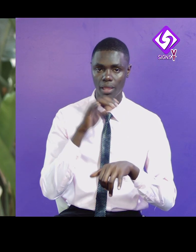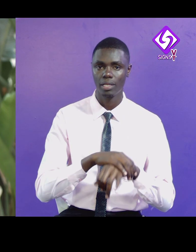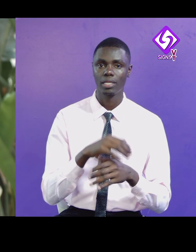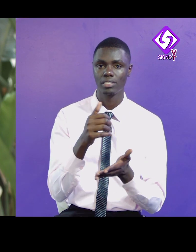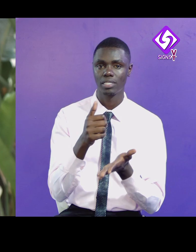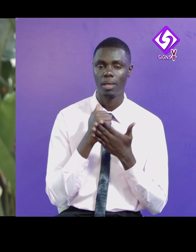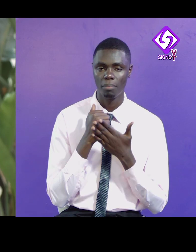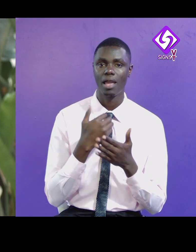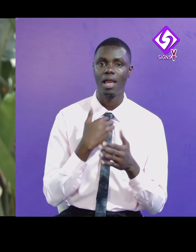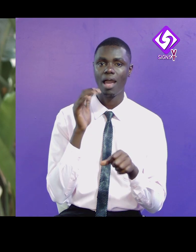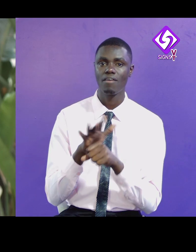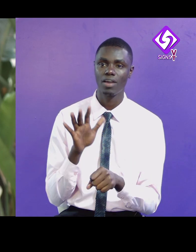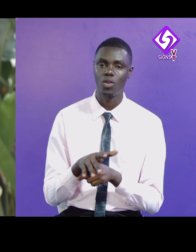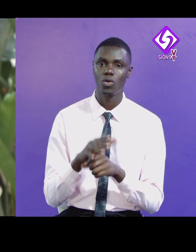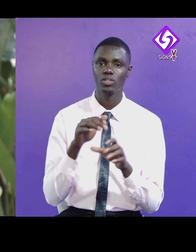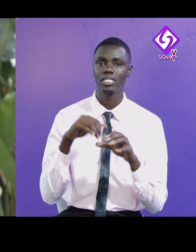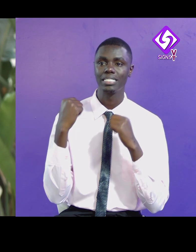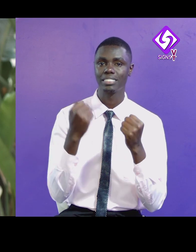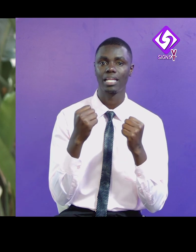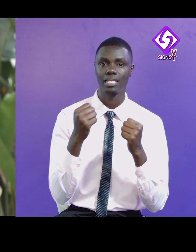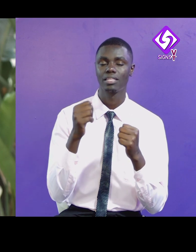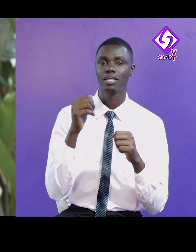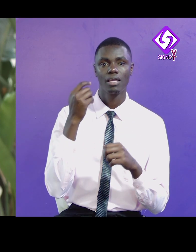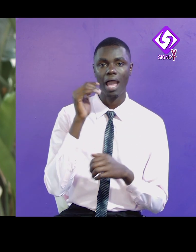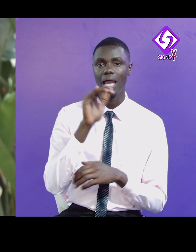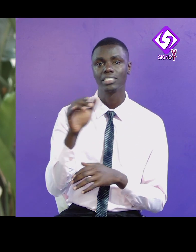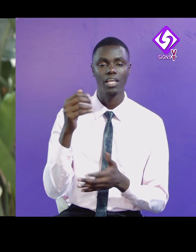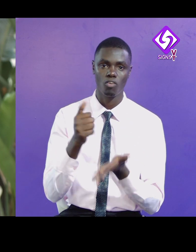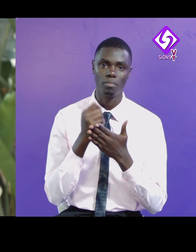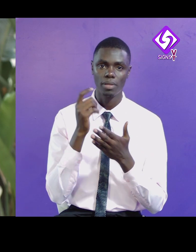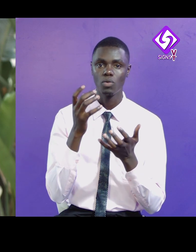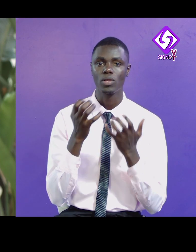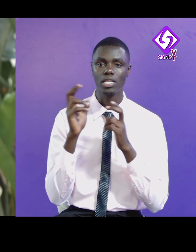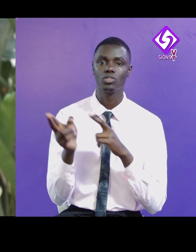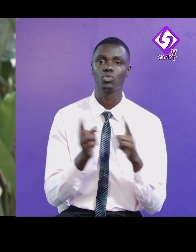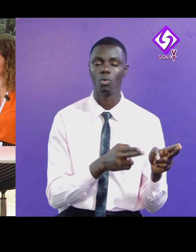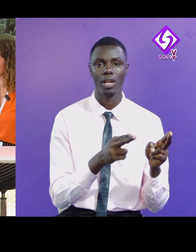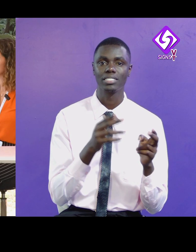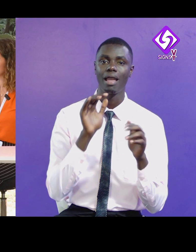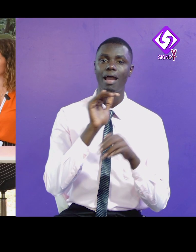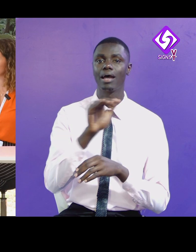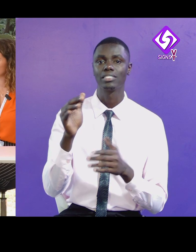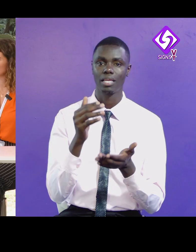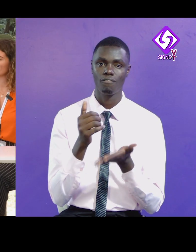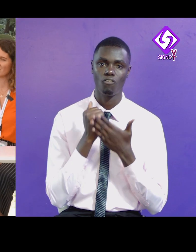because there is a lot in strength in asking for help, and we need to normalize asking for help.